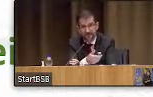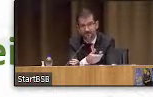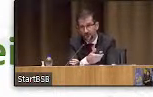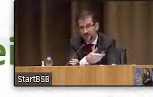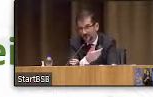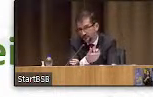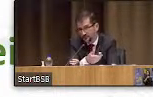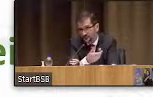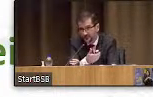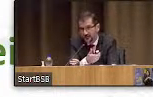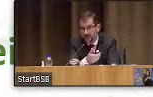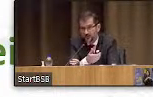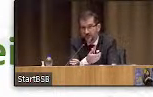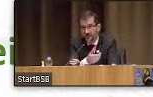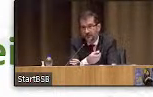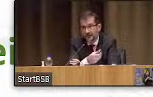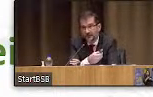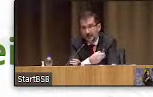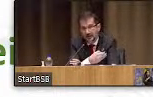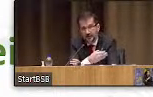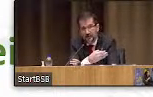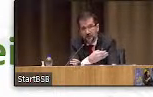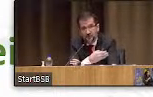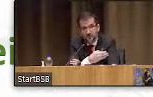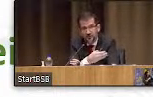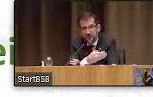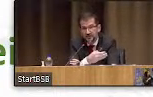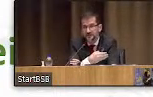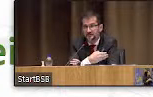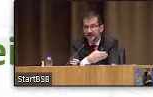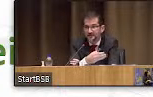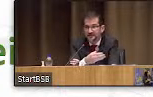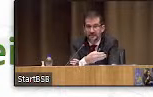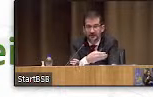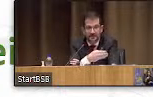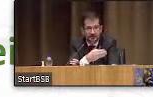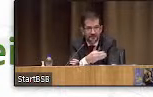people. They are followed by prevention programs or health treatment.